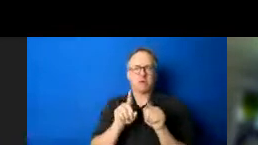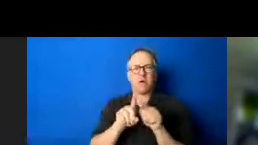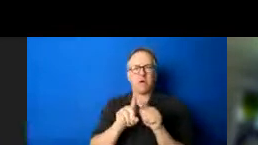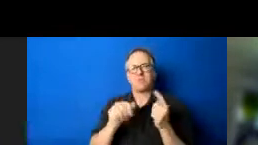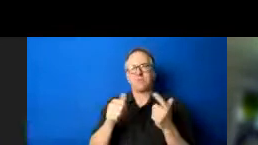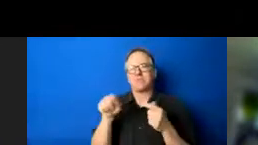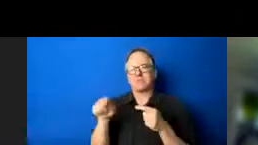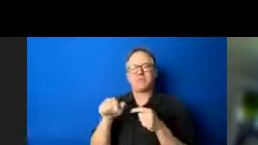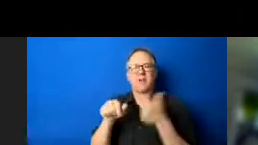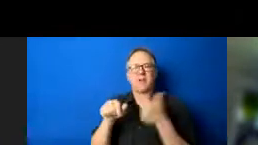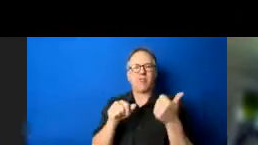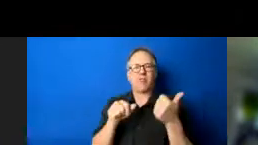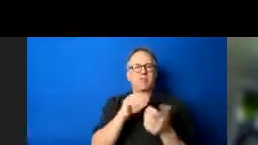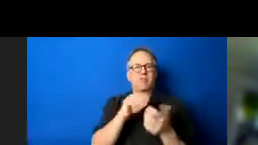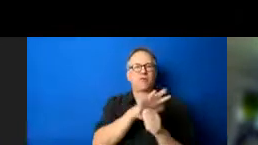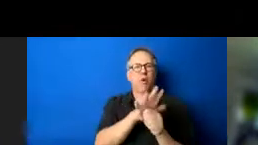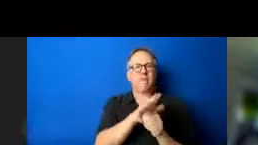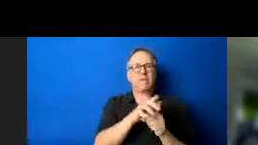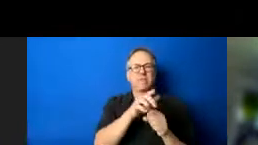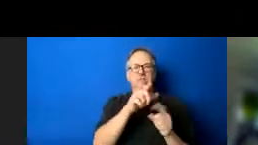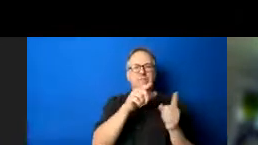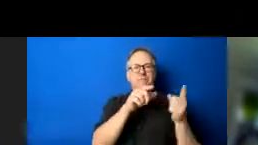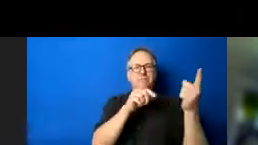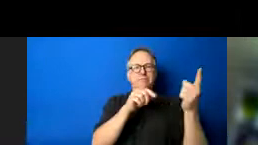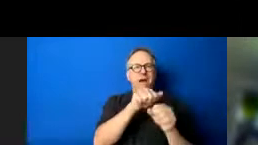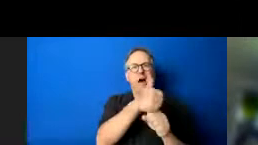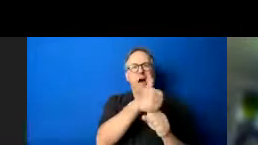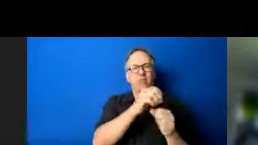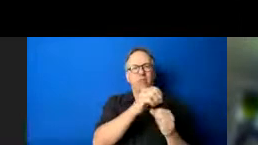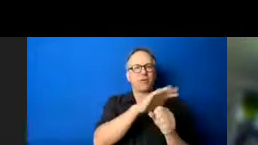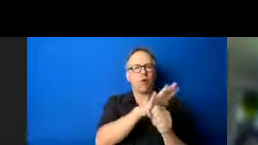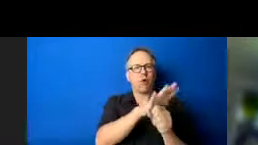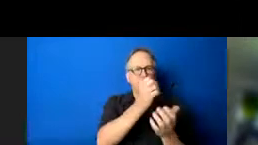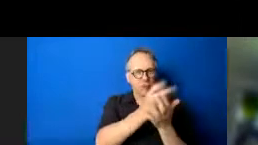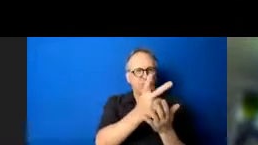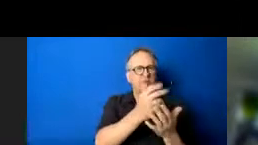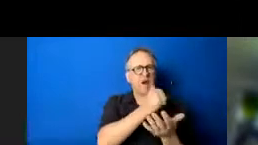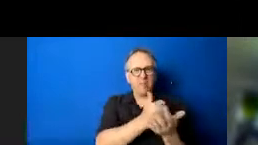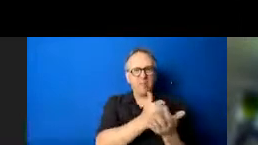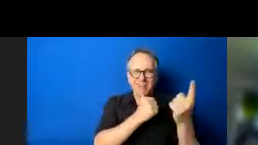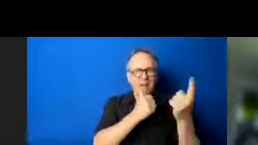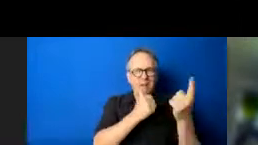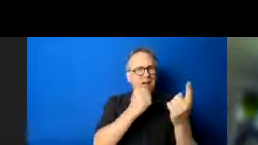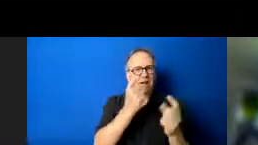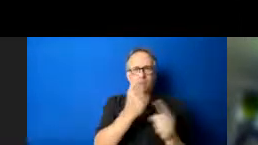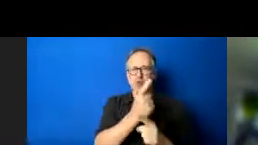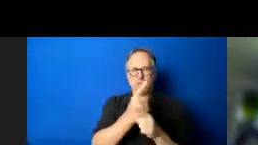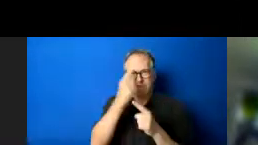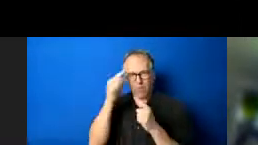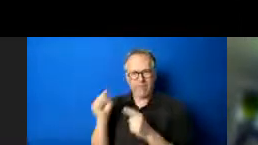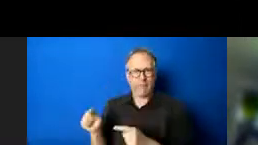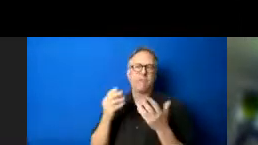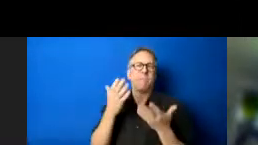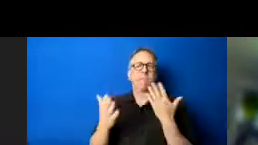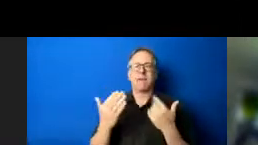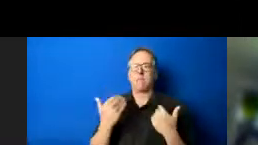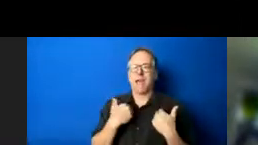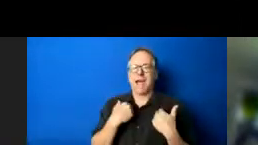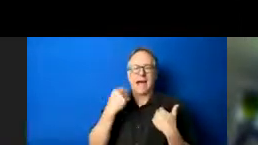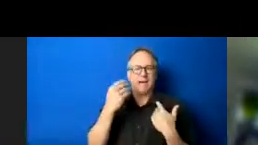COVID-19 options approved or authorized are not accessible or clinically appropriate. So maybe someone has an